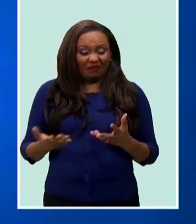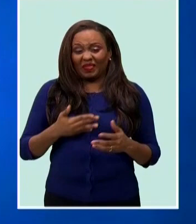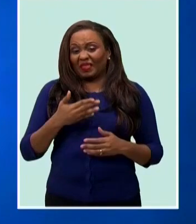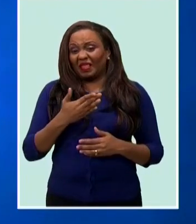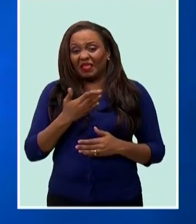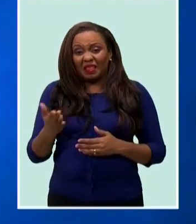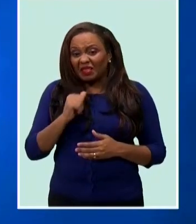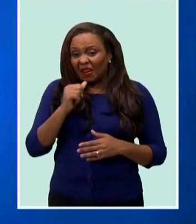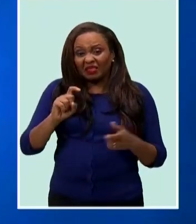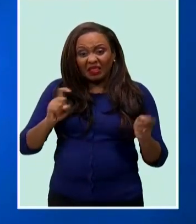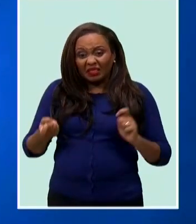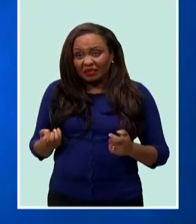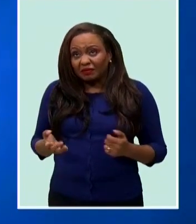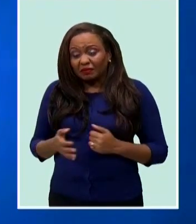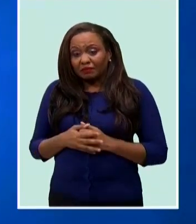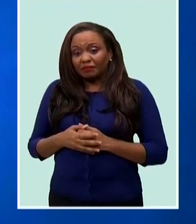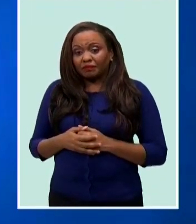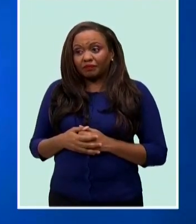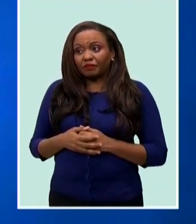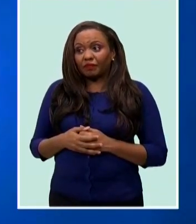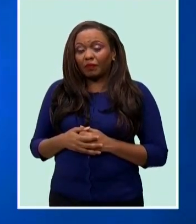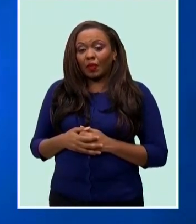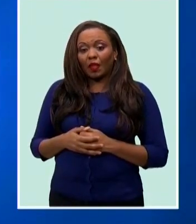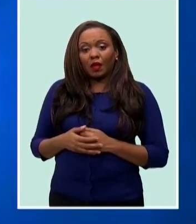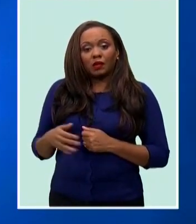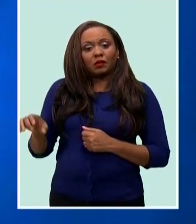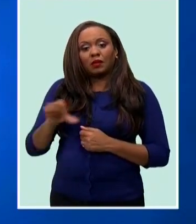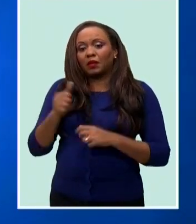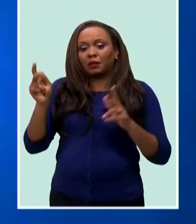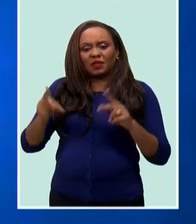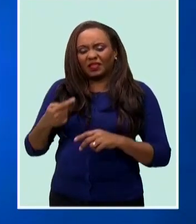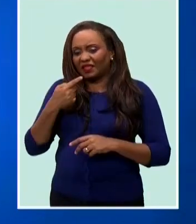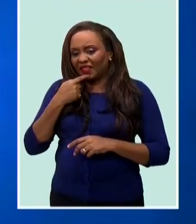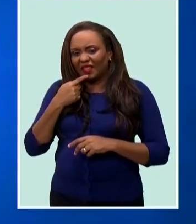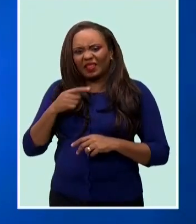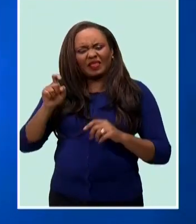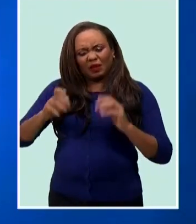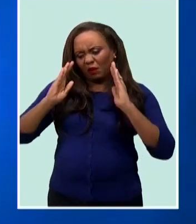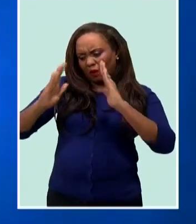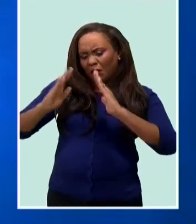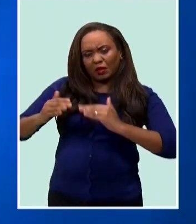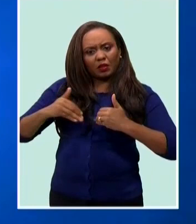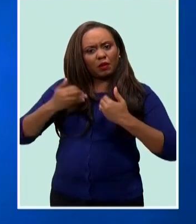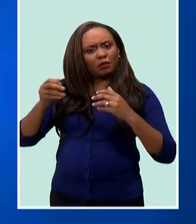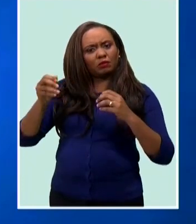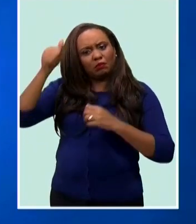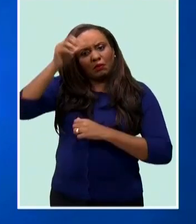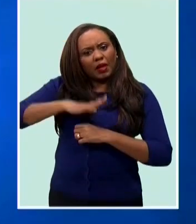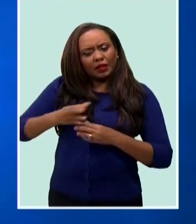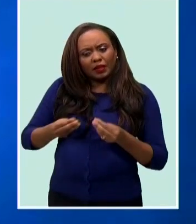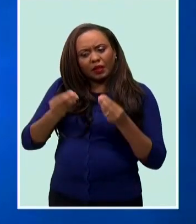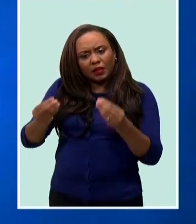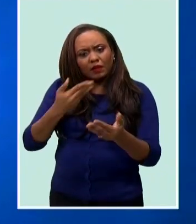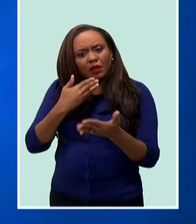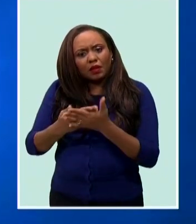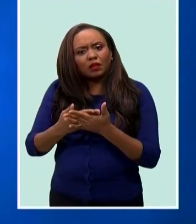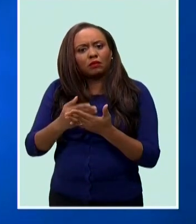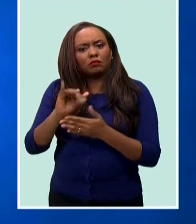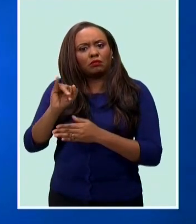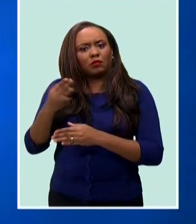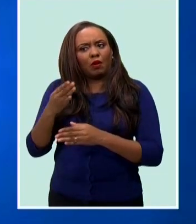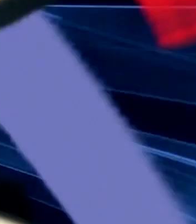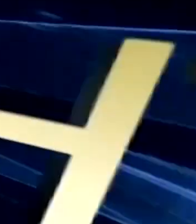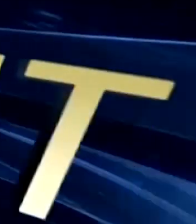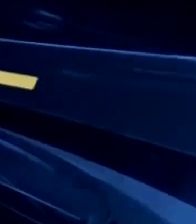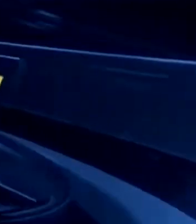and Jesse Dean offers this solution, which involves focusing on young men and providing them with job